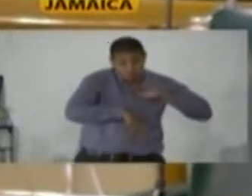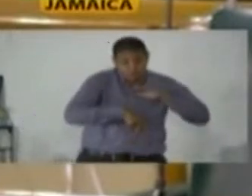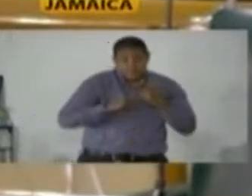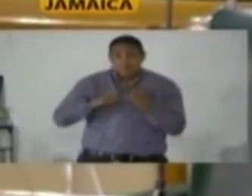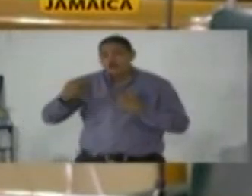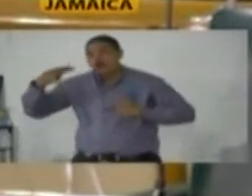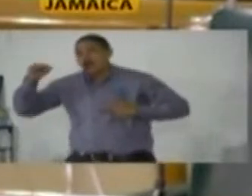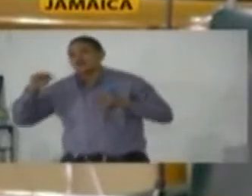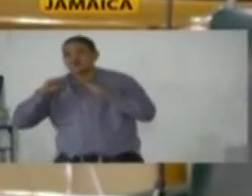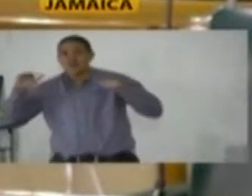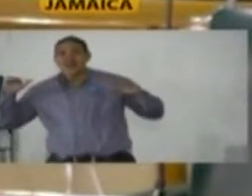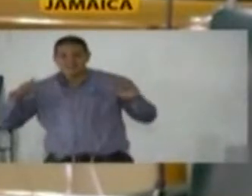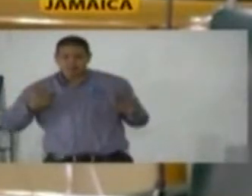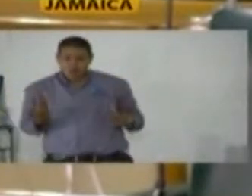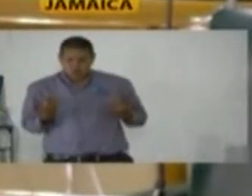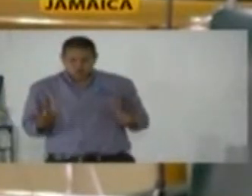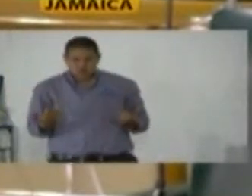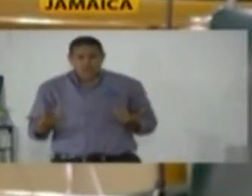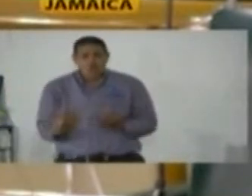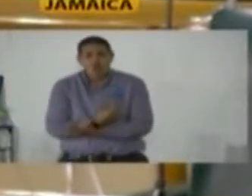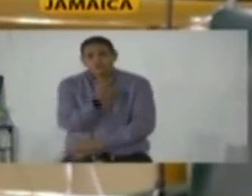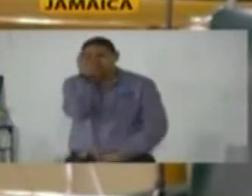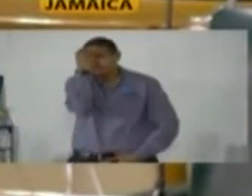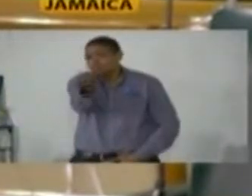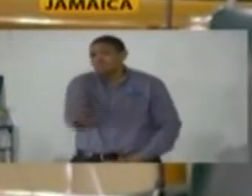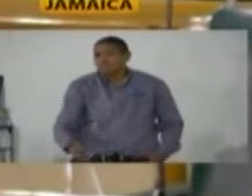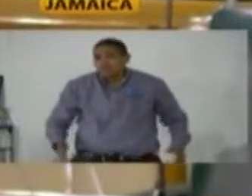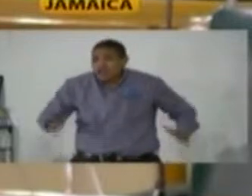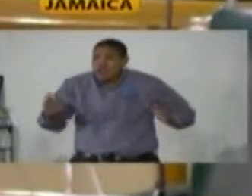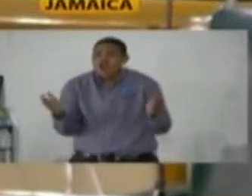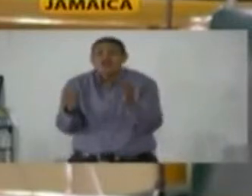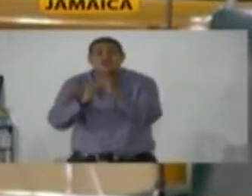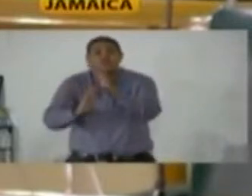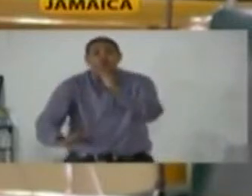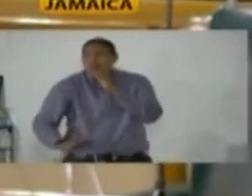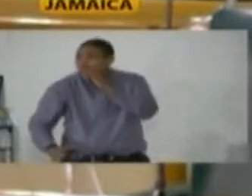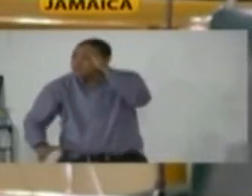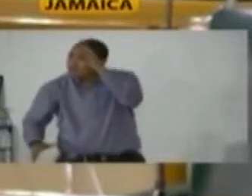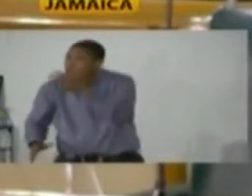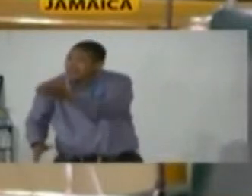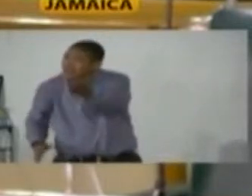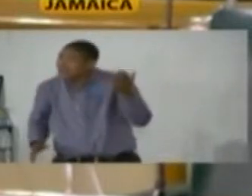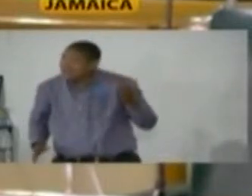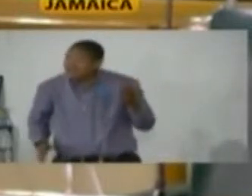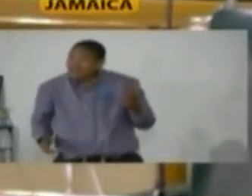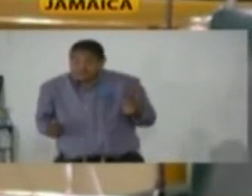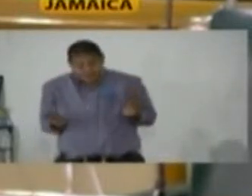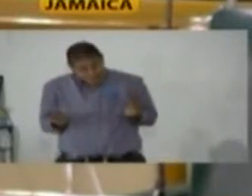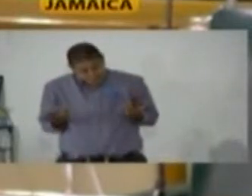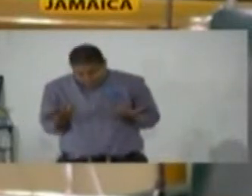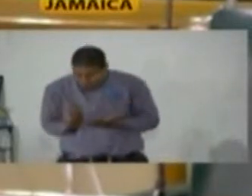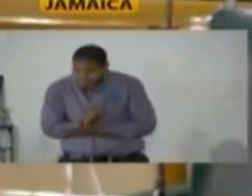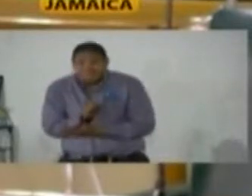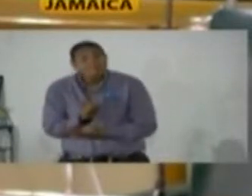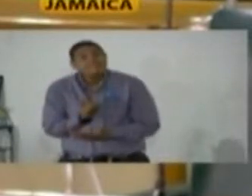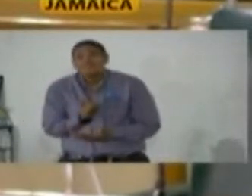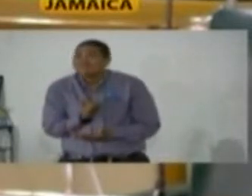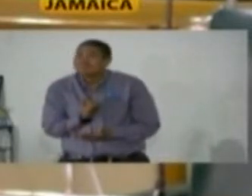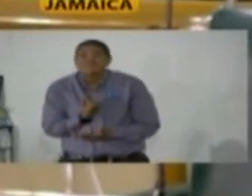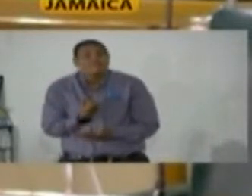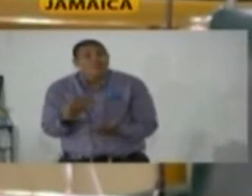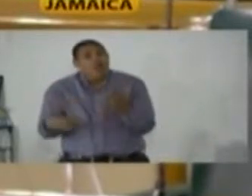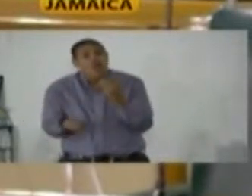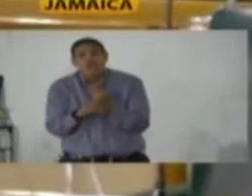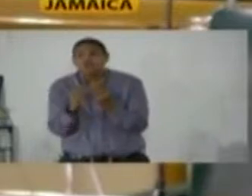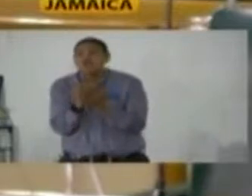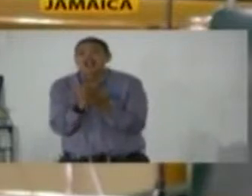schools. I use this opportunity to encourage our students and parents to take advantage of this extra lesson support at